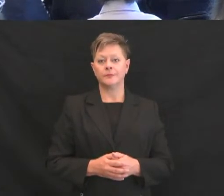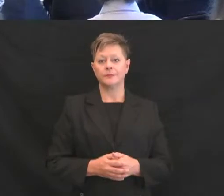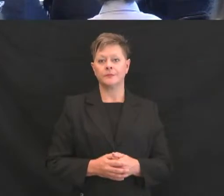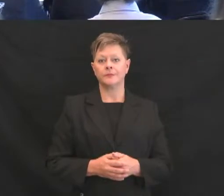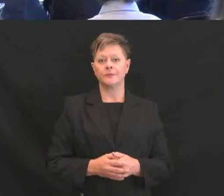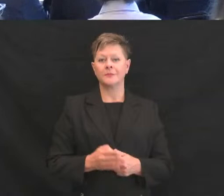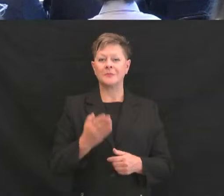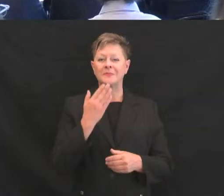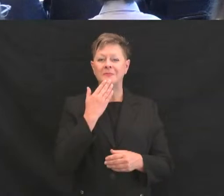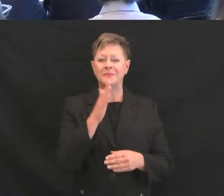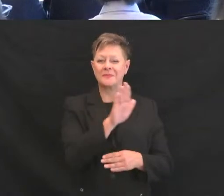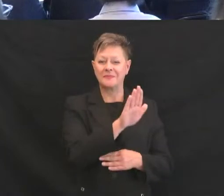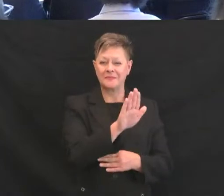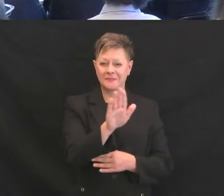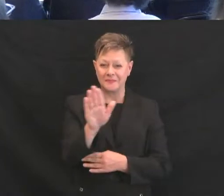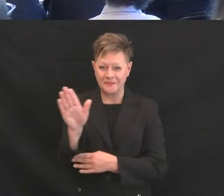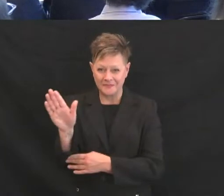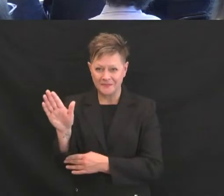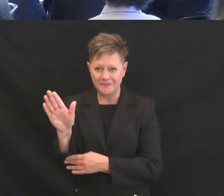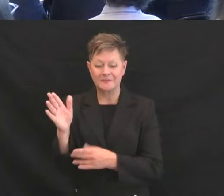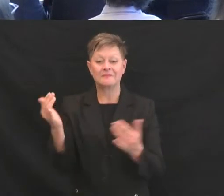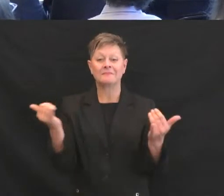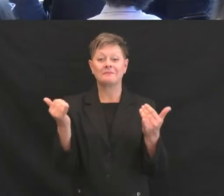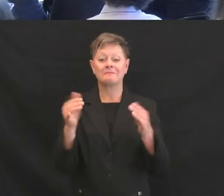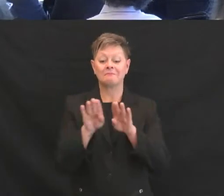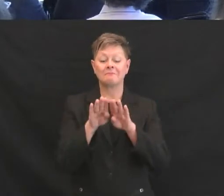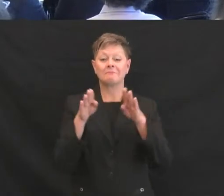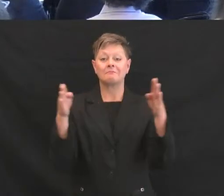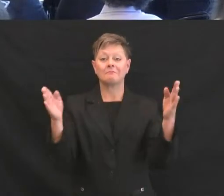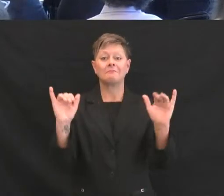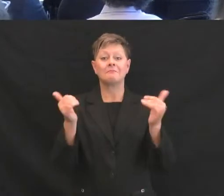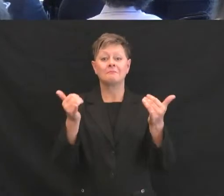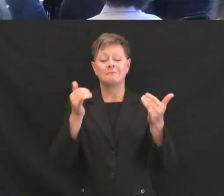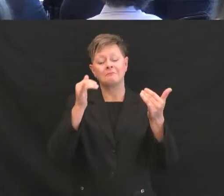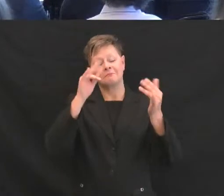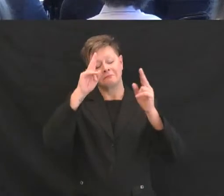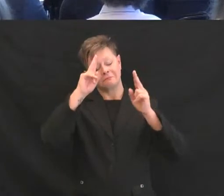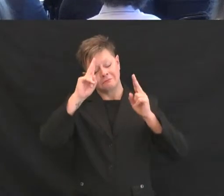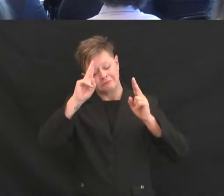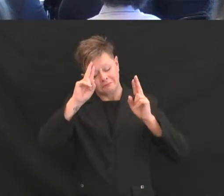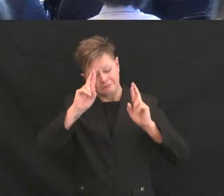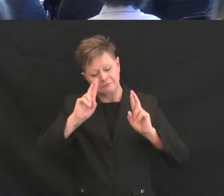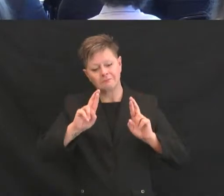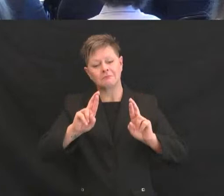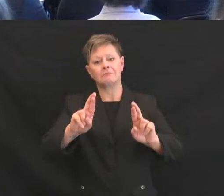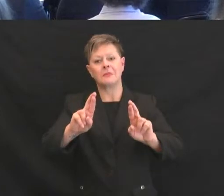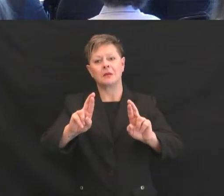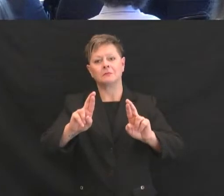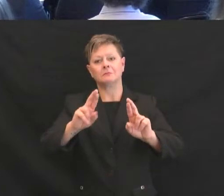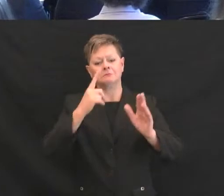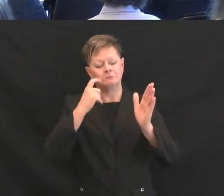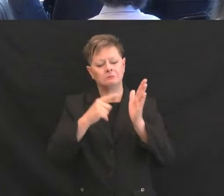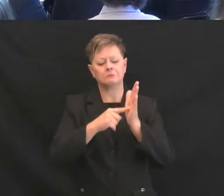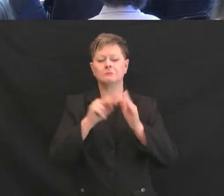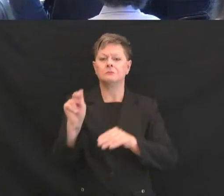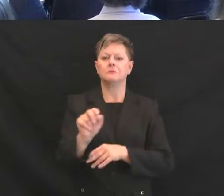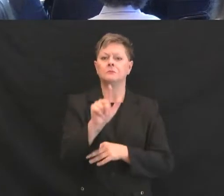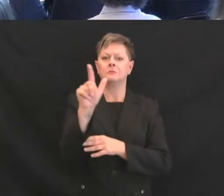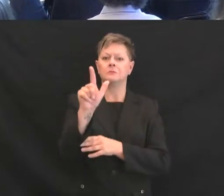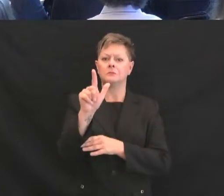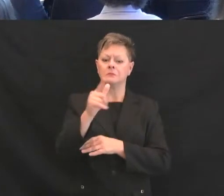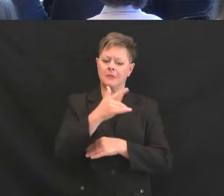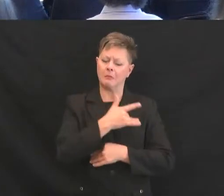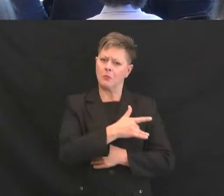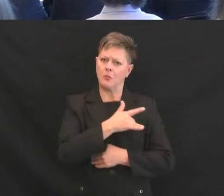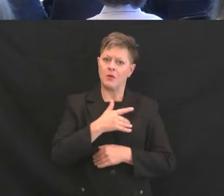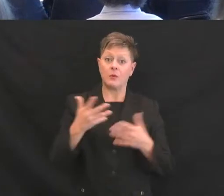Good afternoon. We begin today's ceremony by respectfully acknowledging the province of Newfoundland and Labrador as the